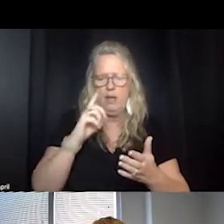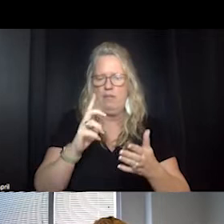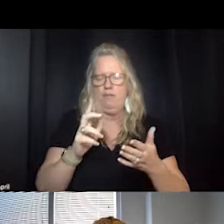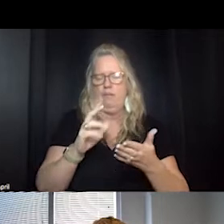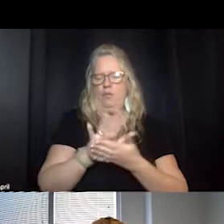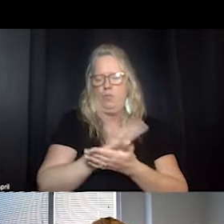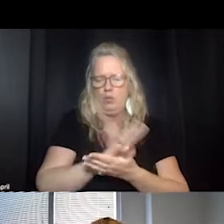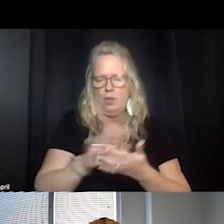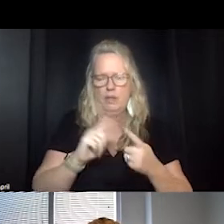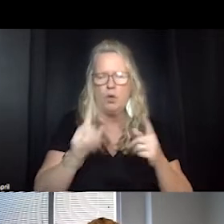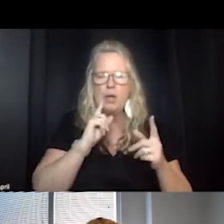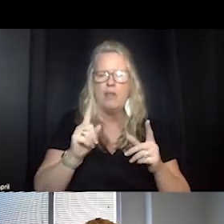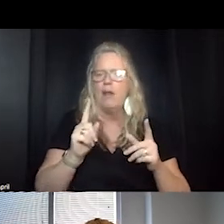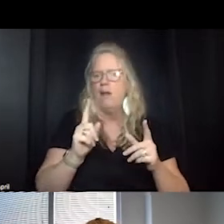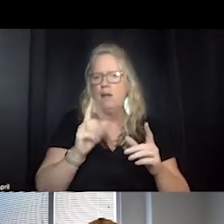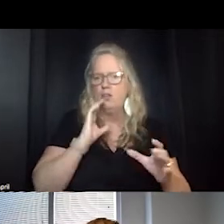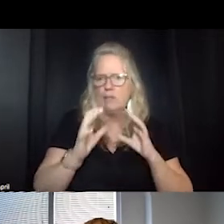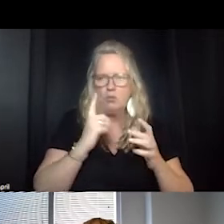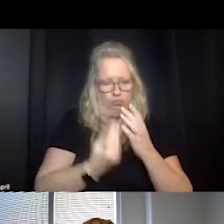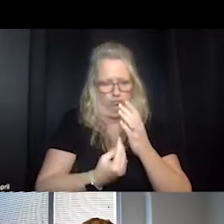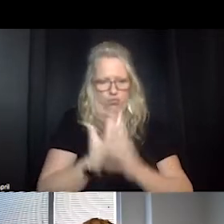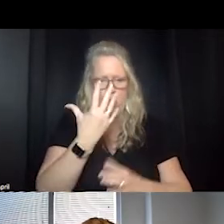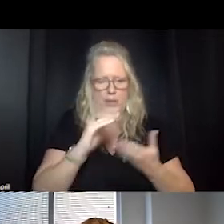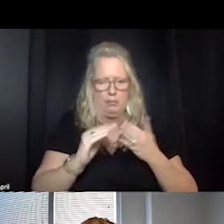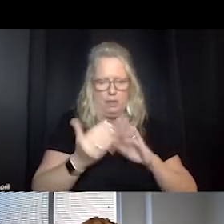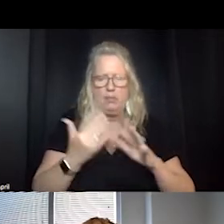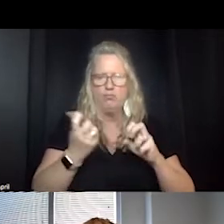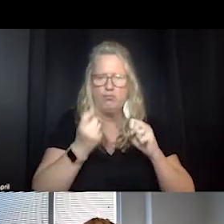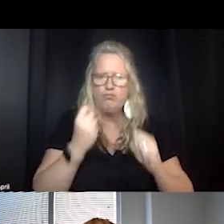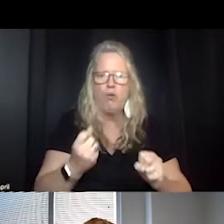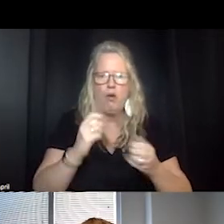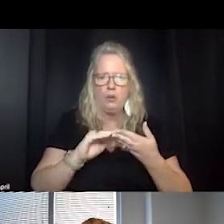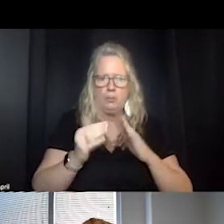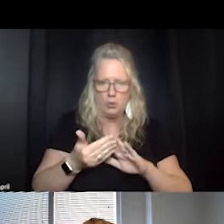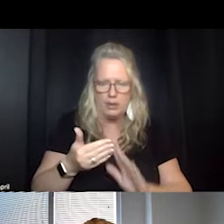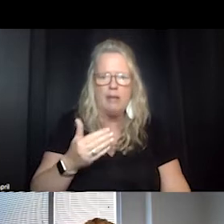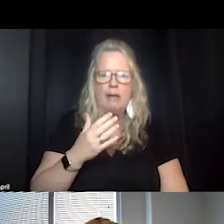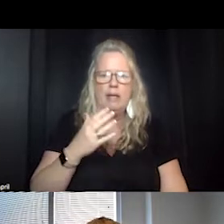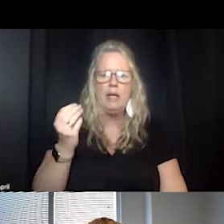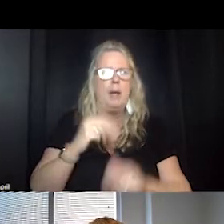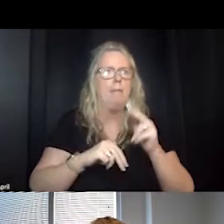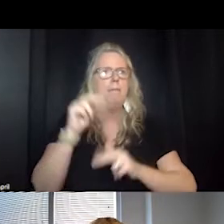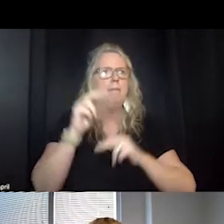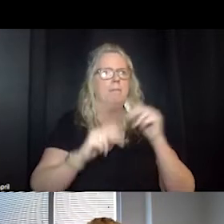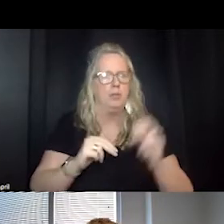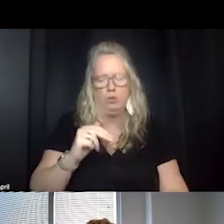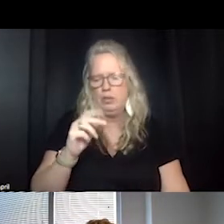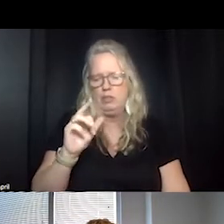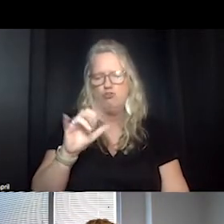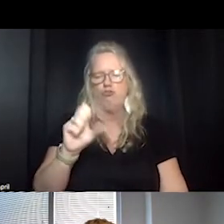the conversation. So we are a growing community, and we are a strong community focused on building out crisis